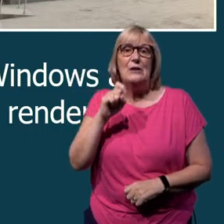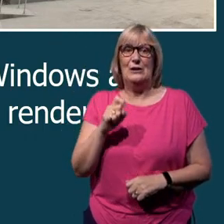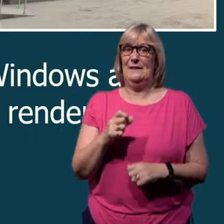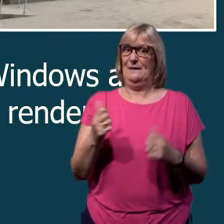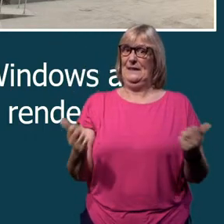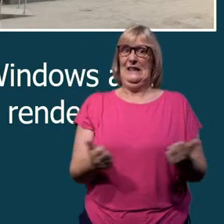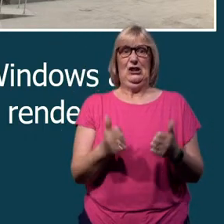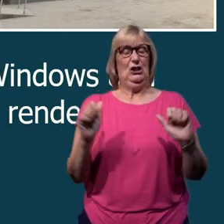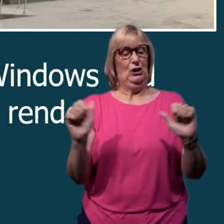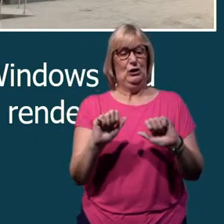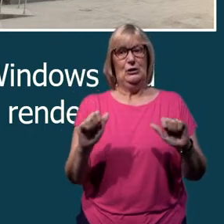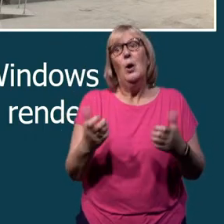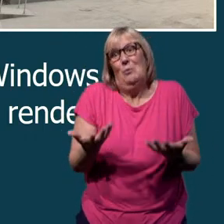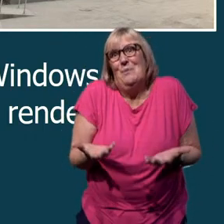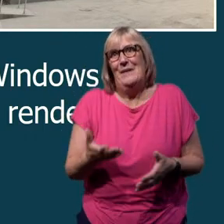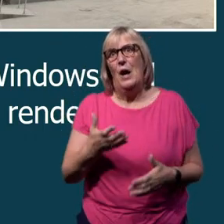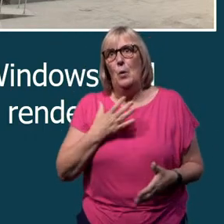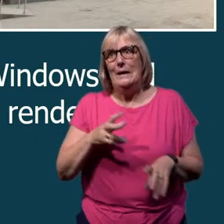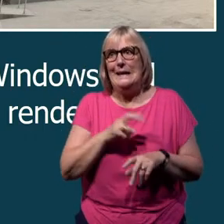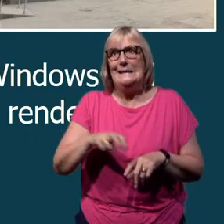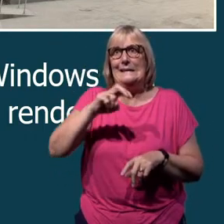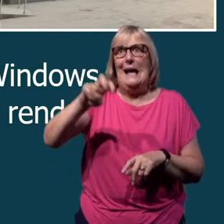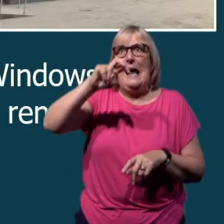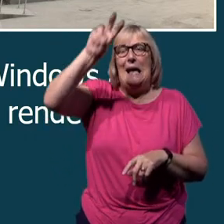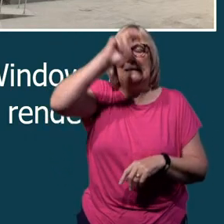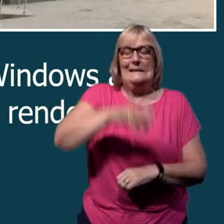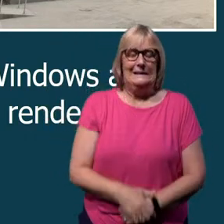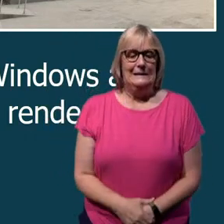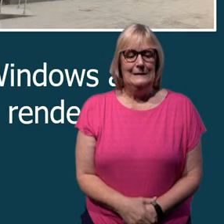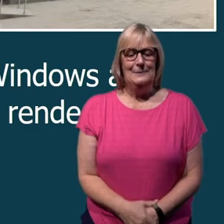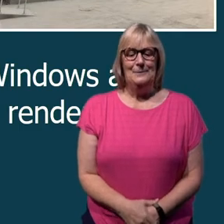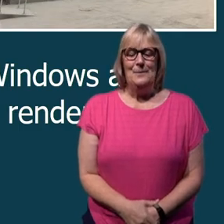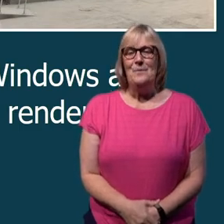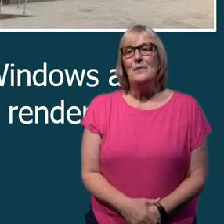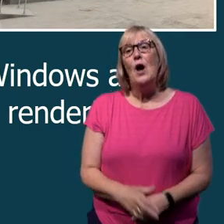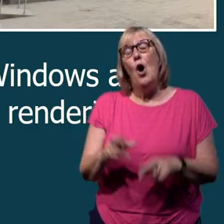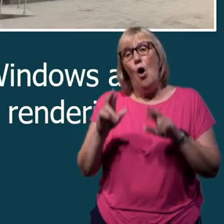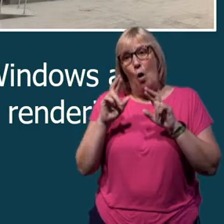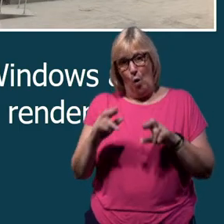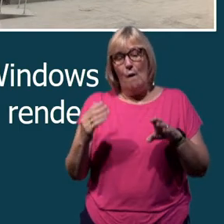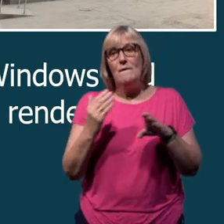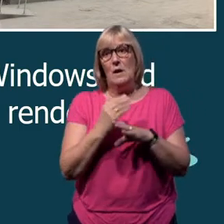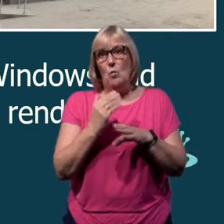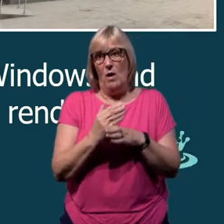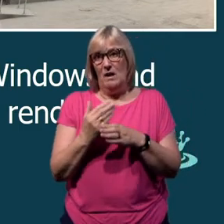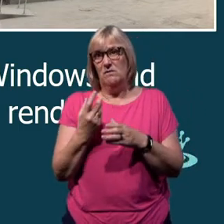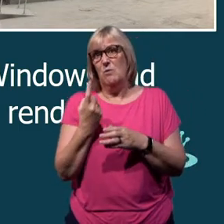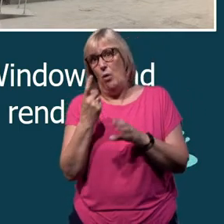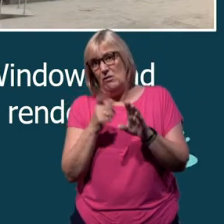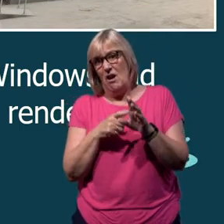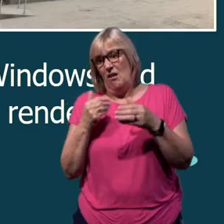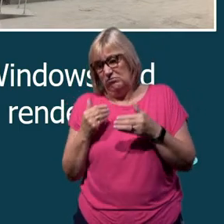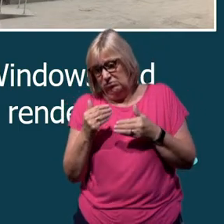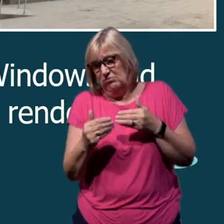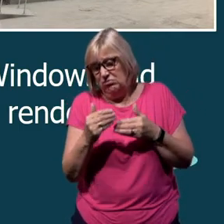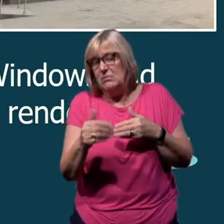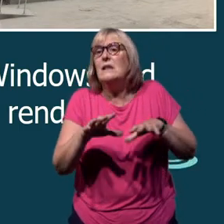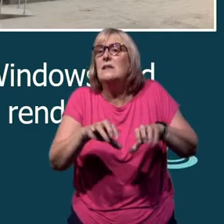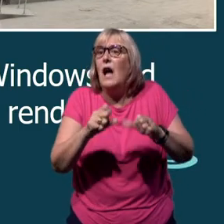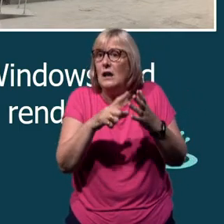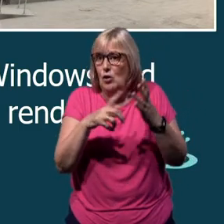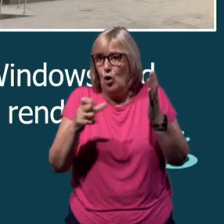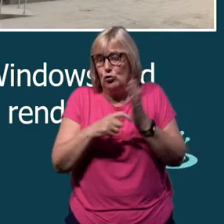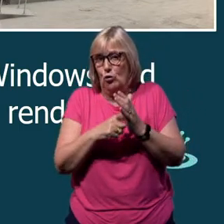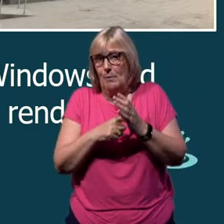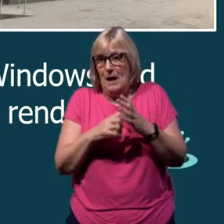some stairs as well. So there's a bit of work to do. We hope that work will be done throughout the next year, starting in October, and be ready